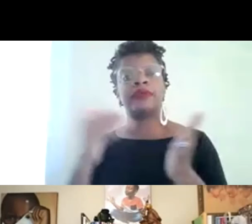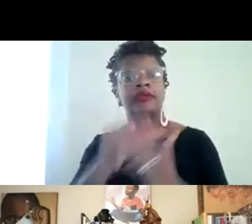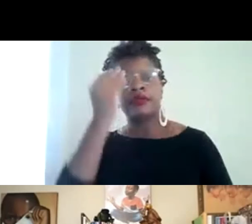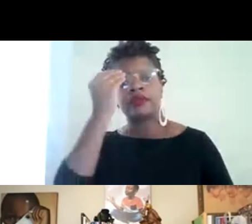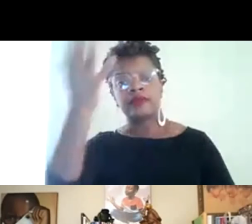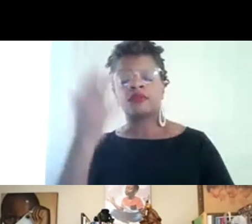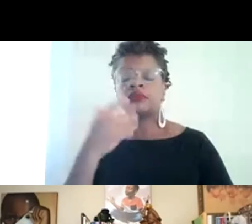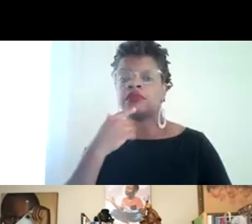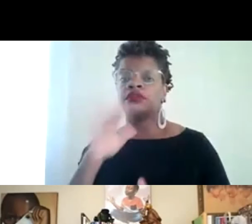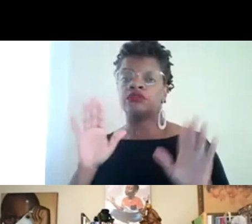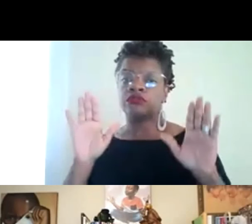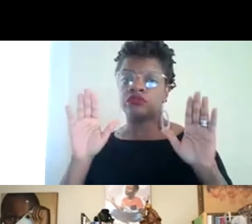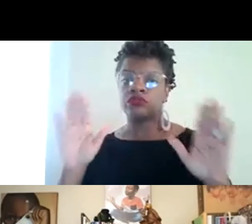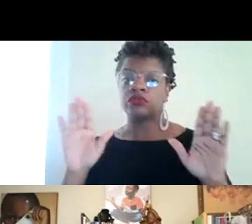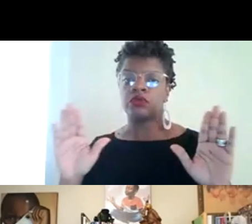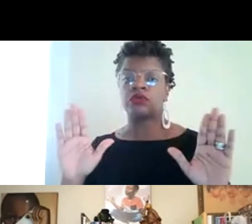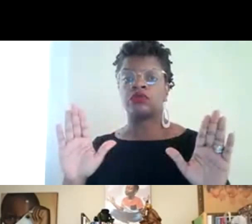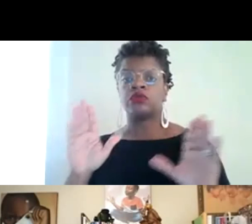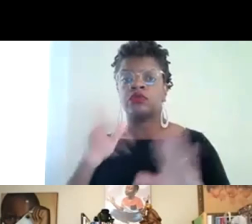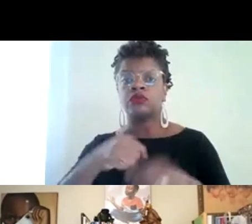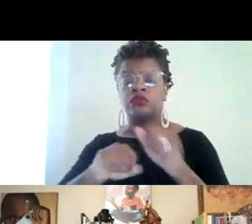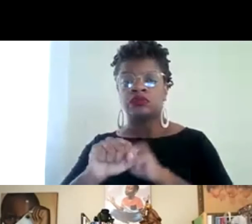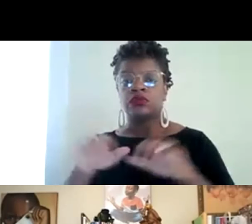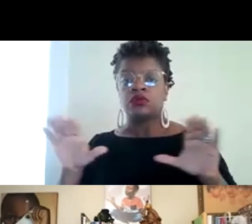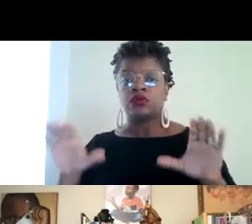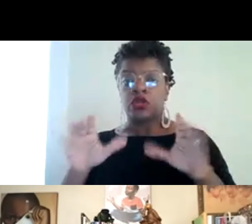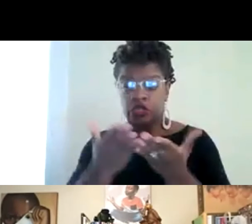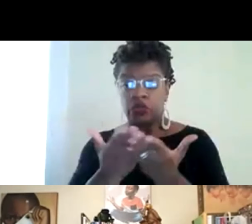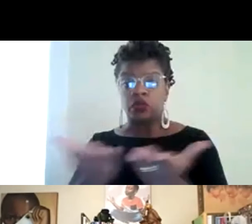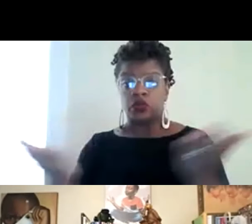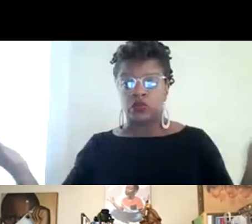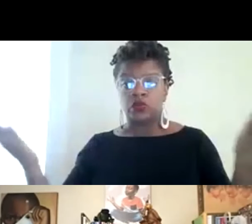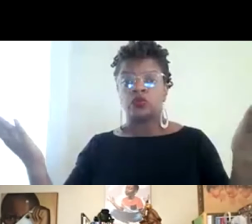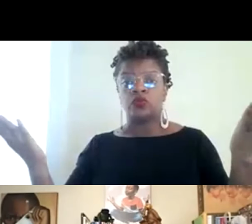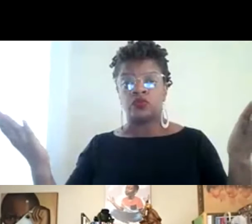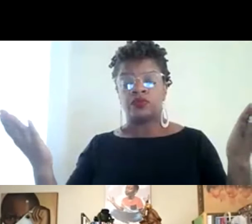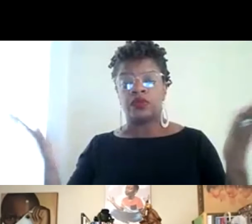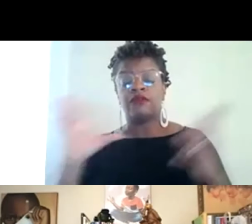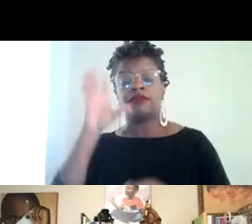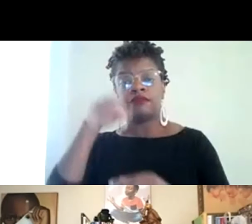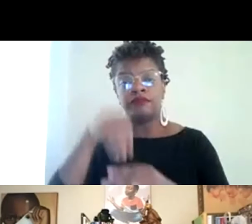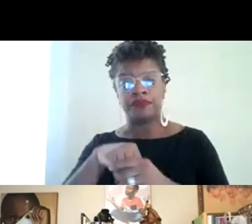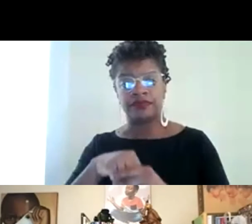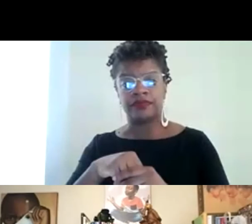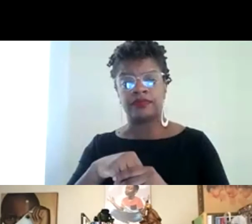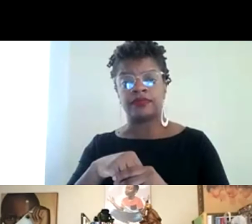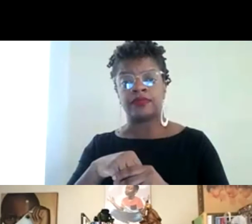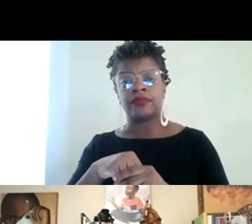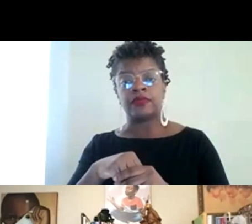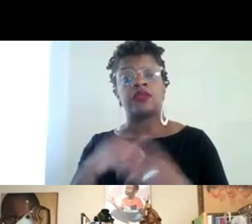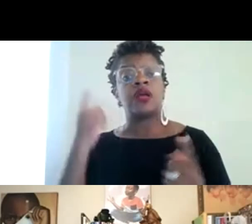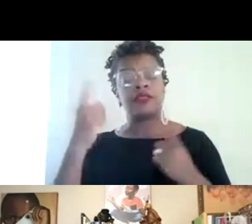and remarkable work that you have embarked upon. I think that I